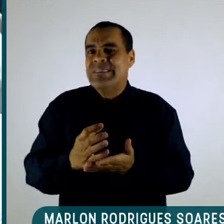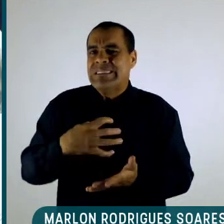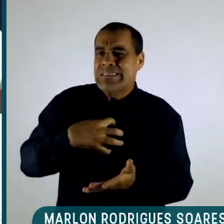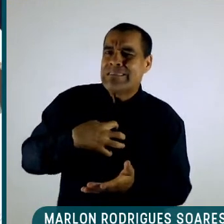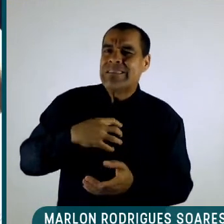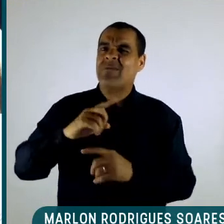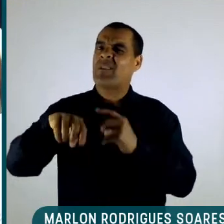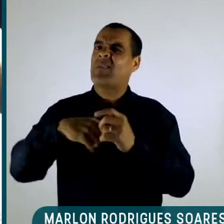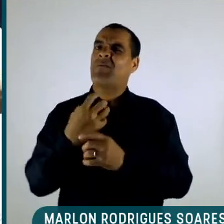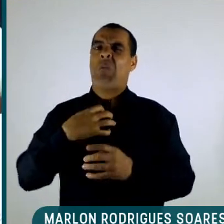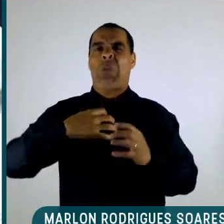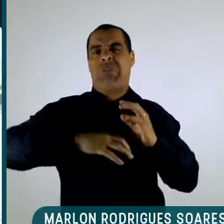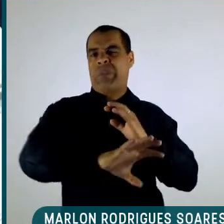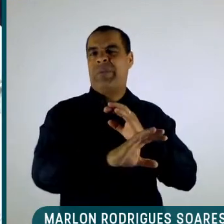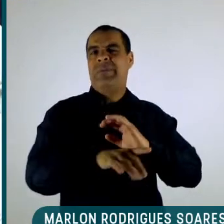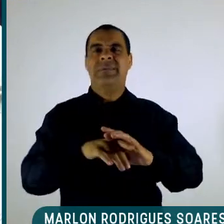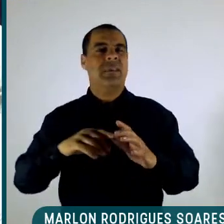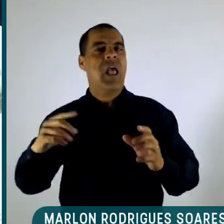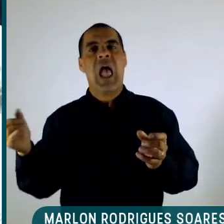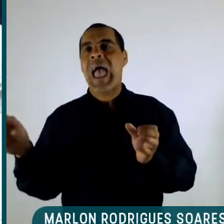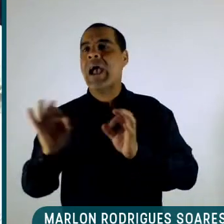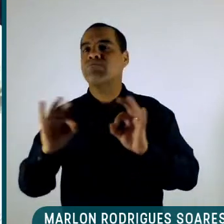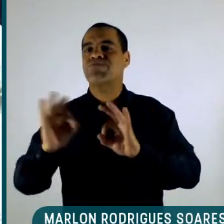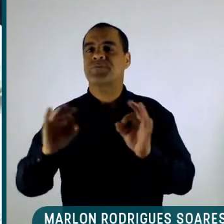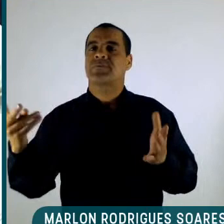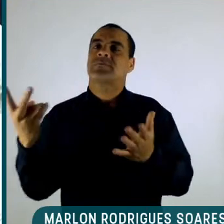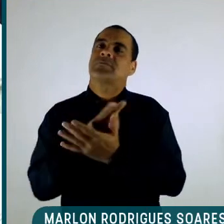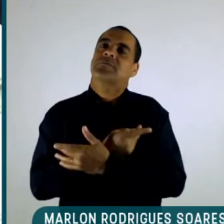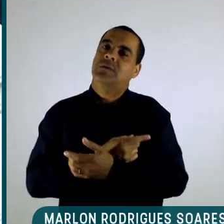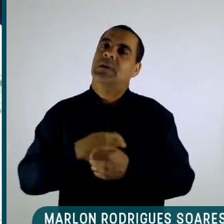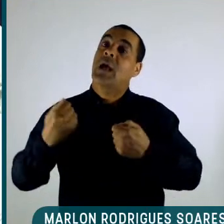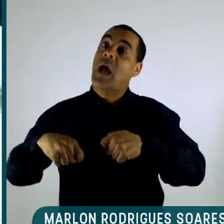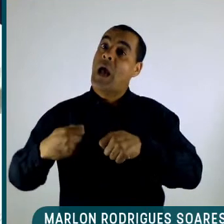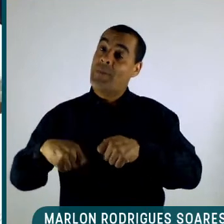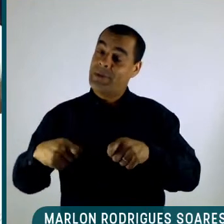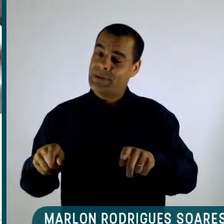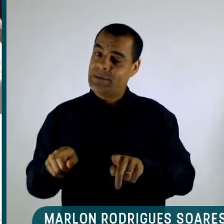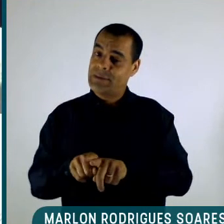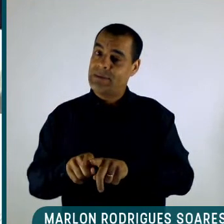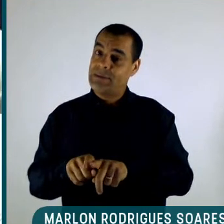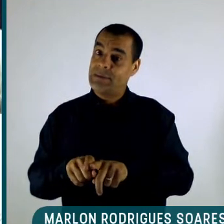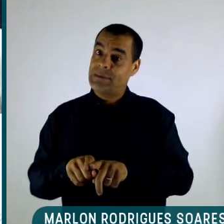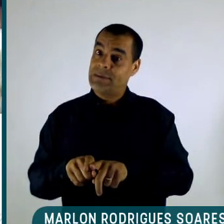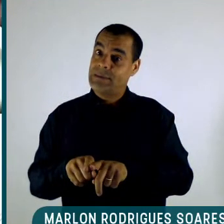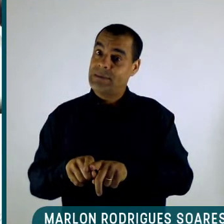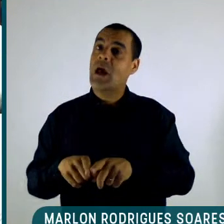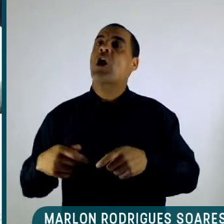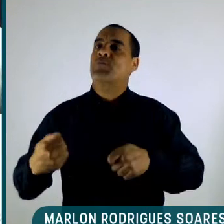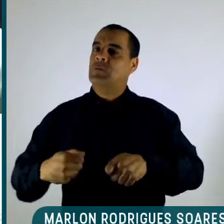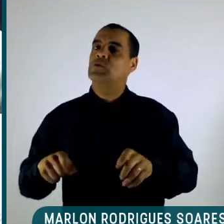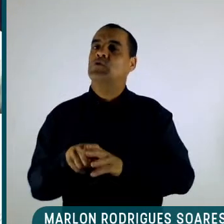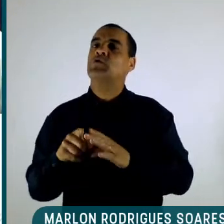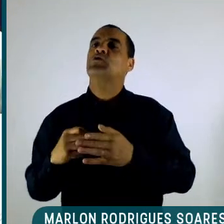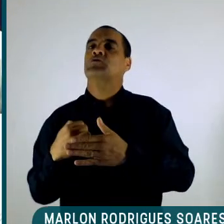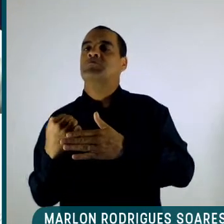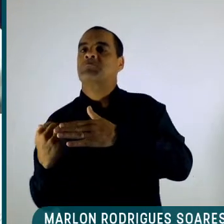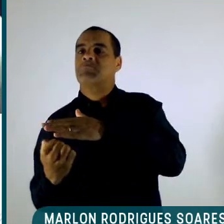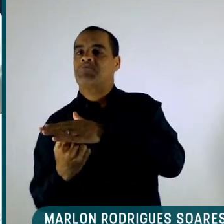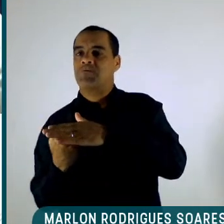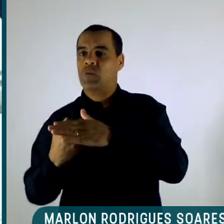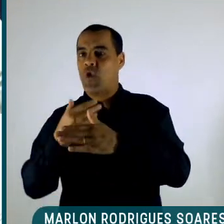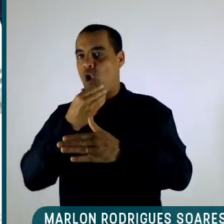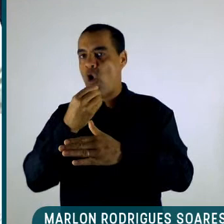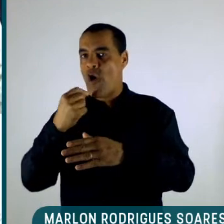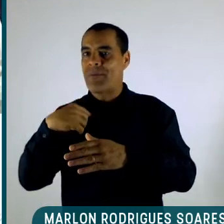with the housemaid's son that got killed because of the disregard of the